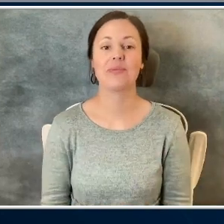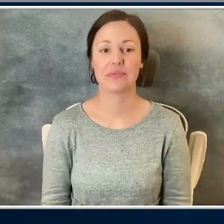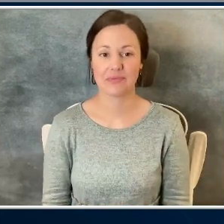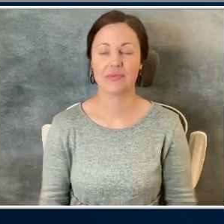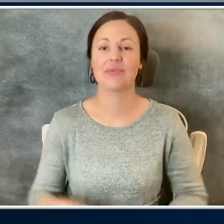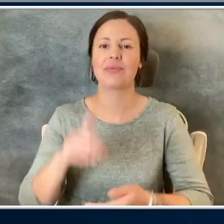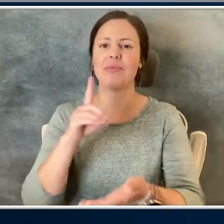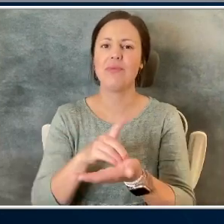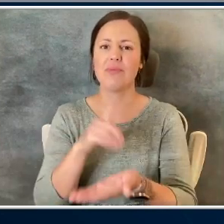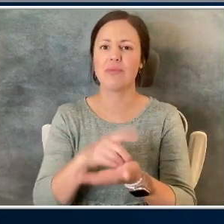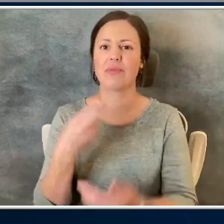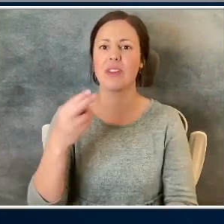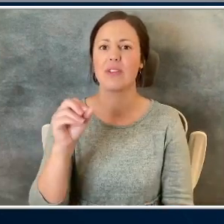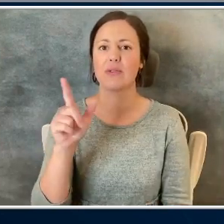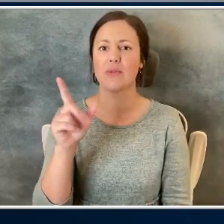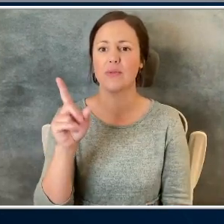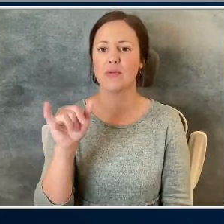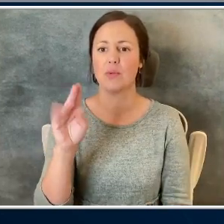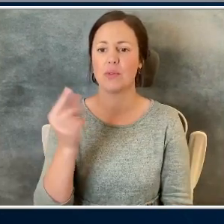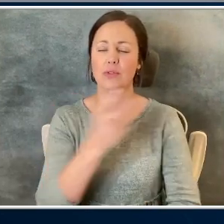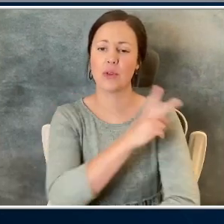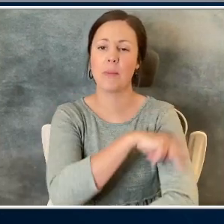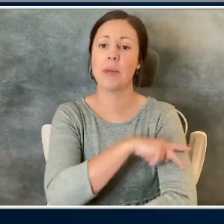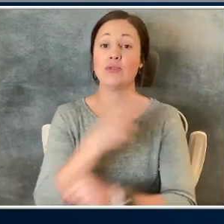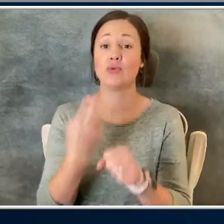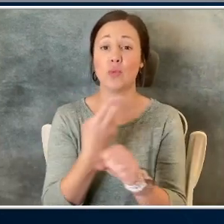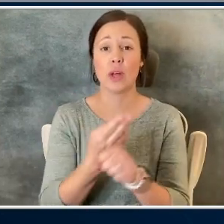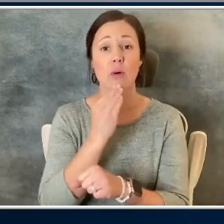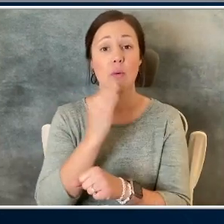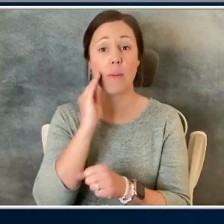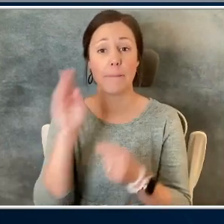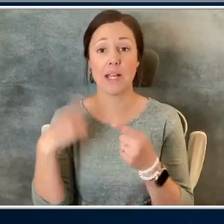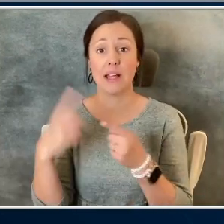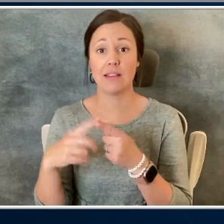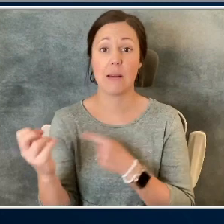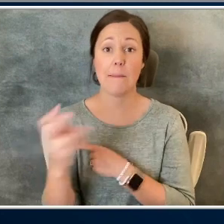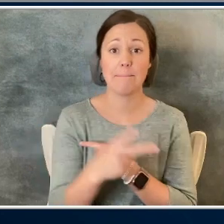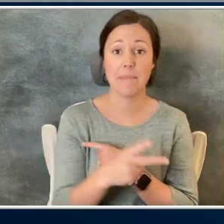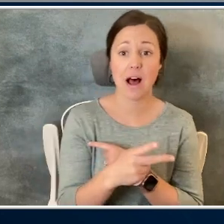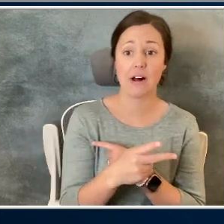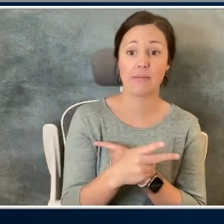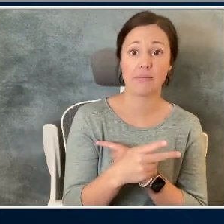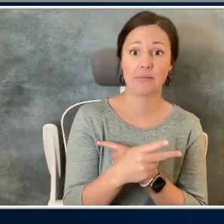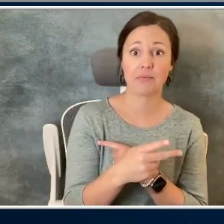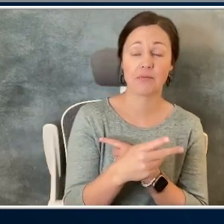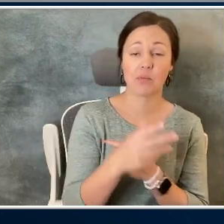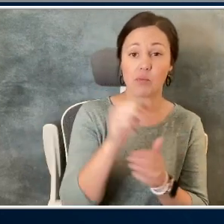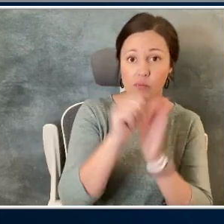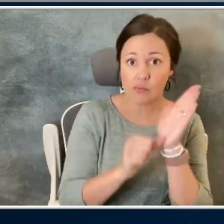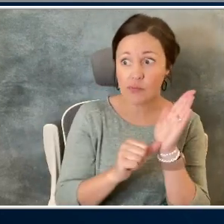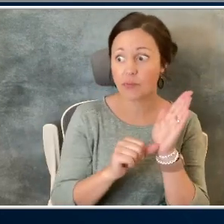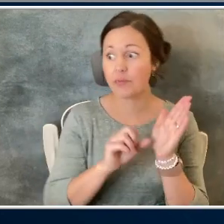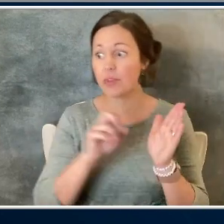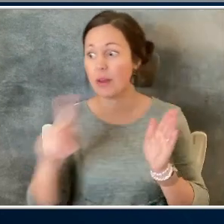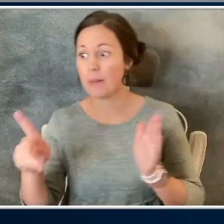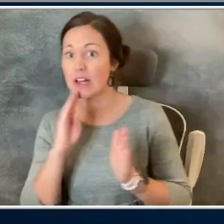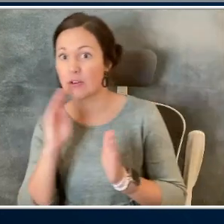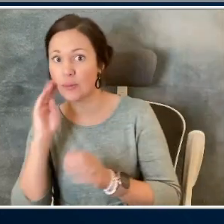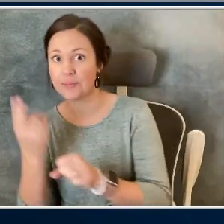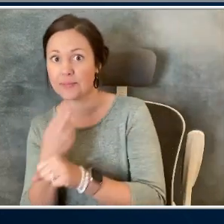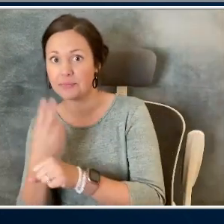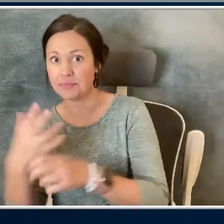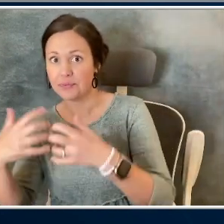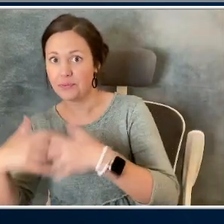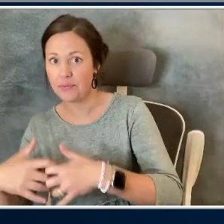kidding aside, patients use this at home, then come back to you for surgery, go home to use the nuggleberry some more, then come for more surgery. How many times do you have to go back and forth through